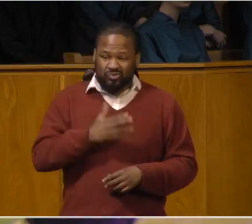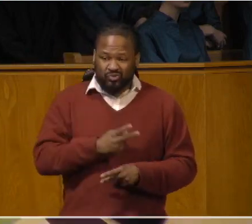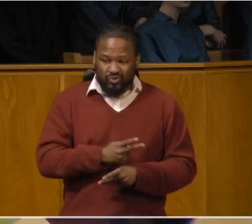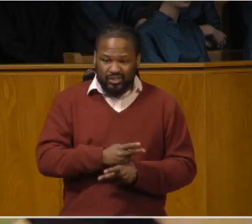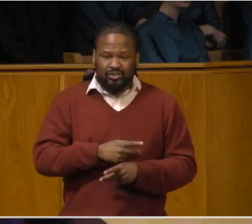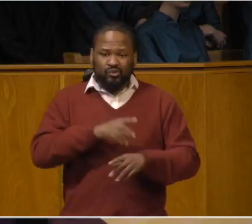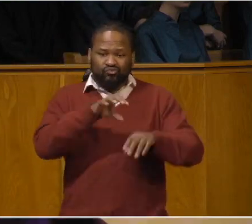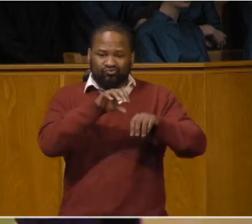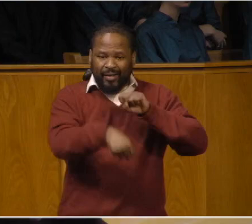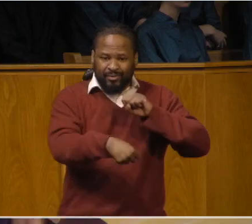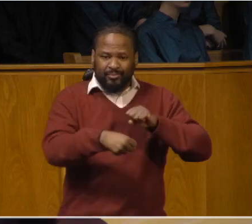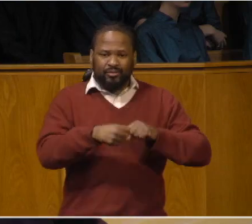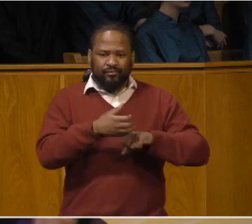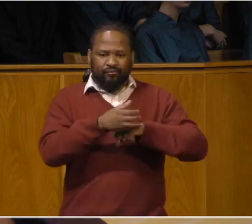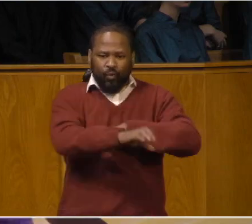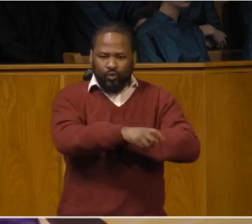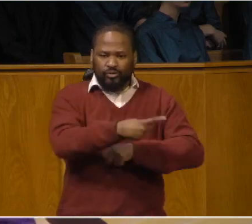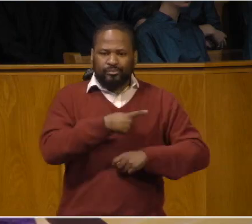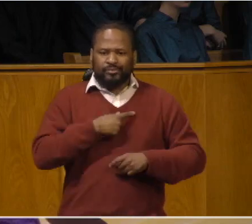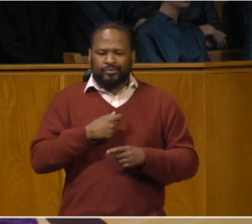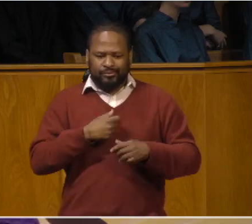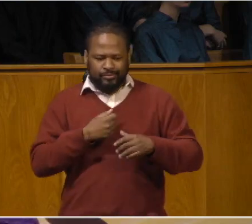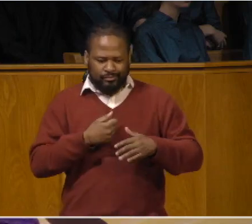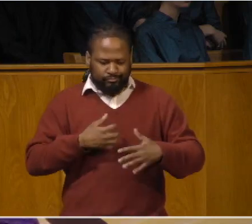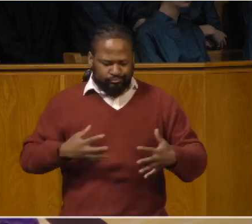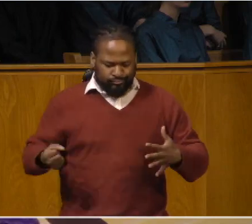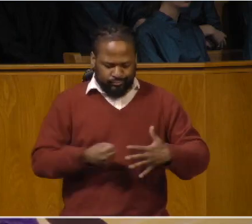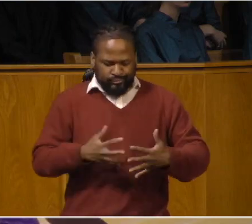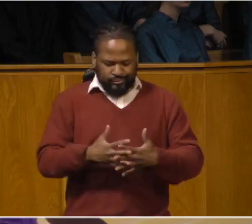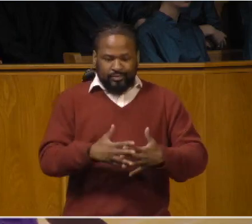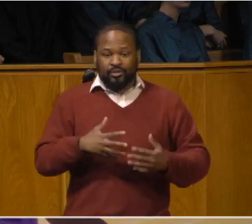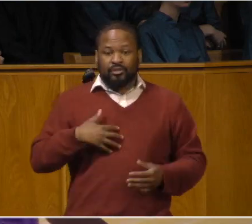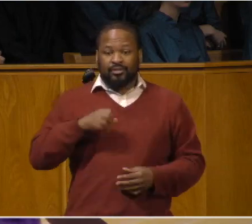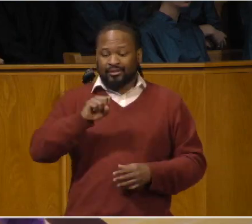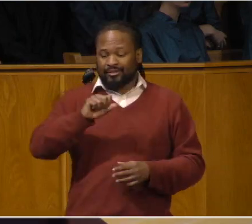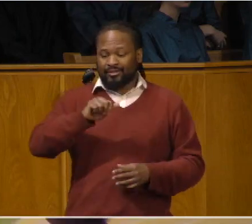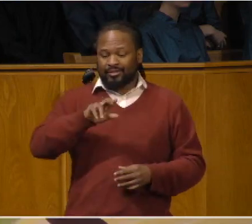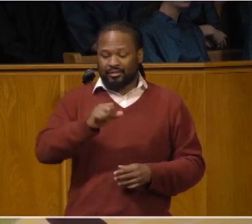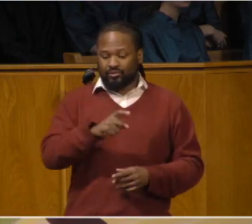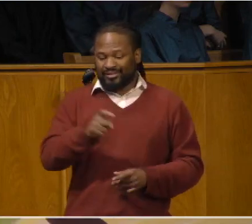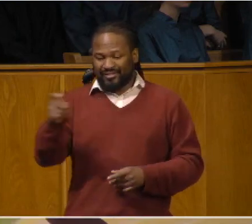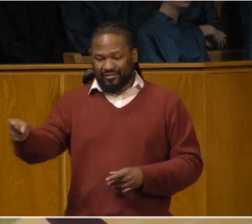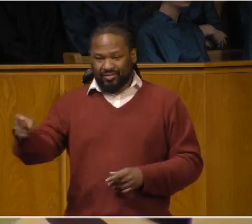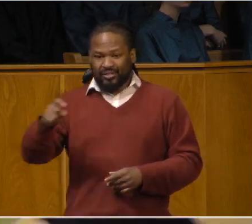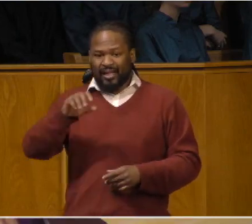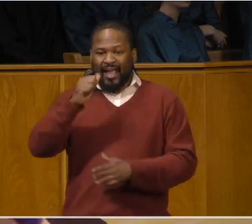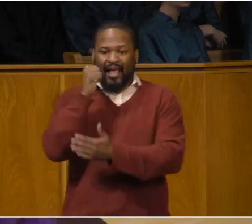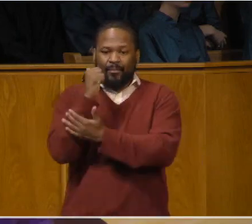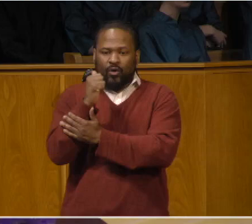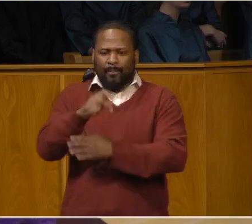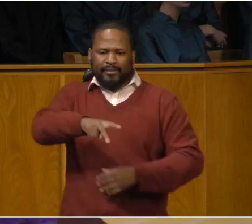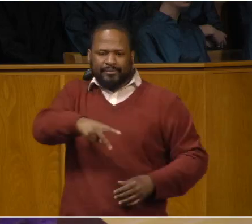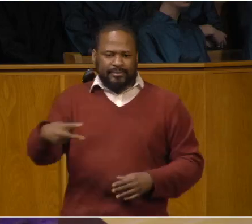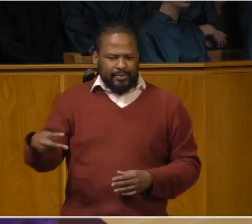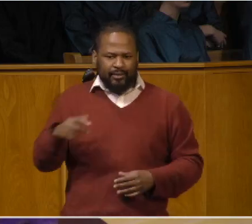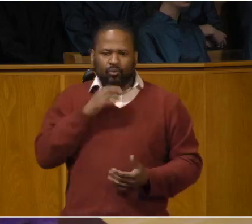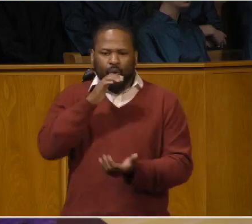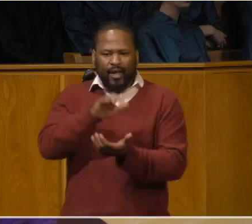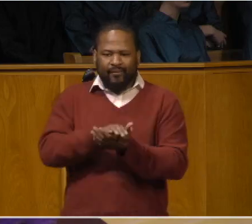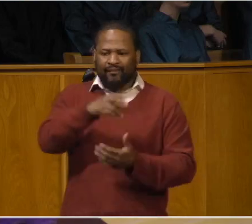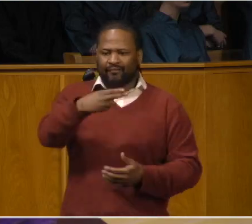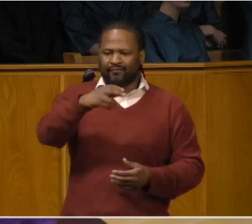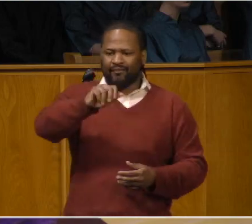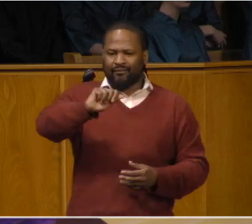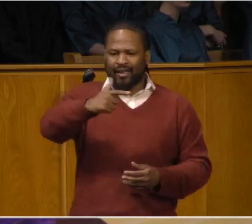raped, forced to be a surrogate, a breeder, and even though Sarah gives her to Abraham as a second wife, Hagar did